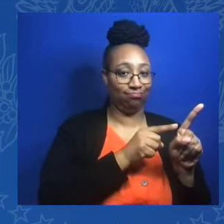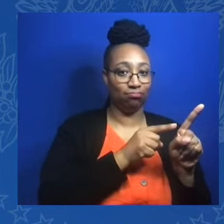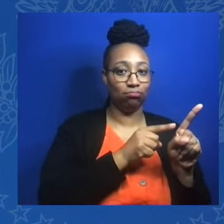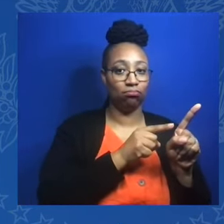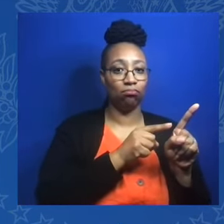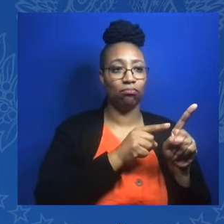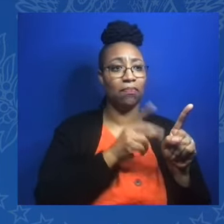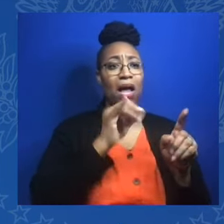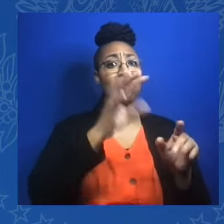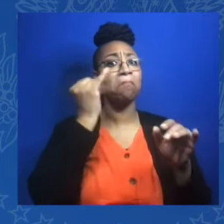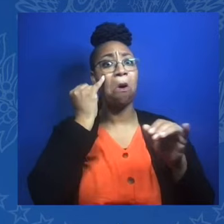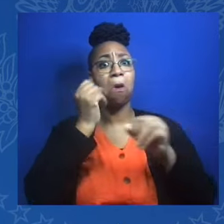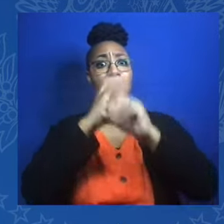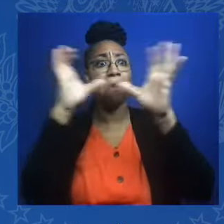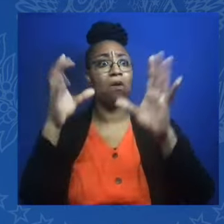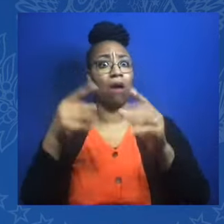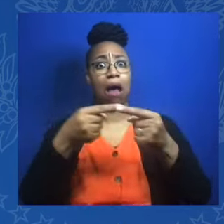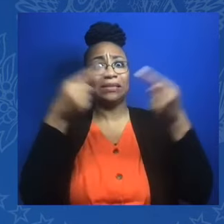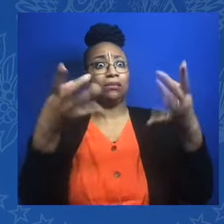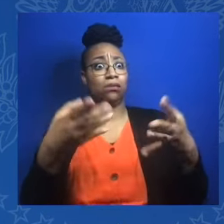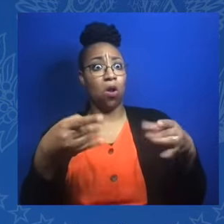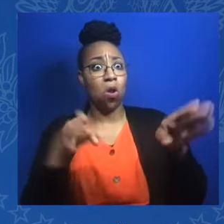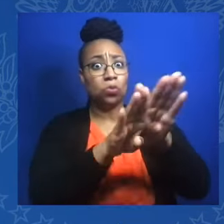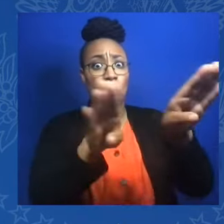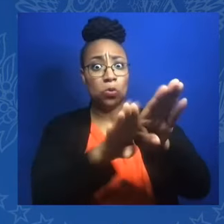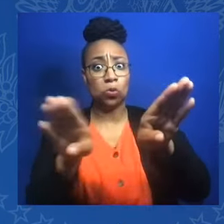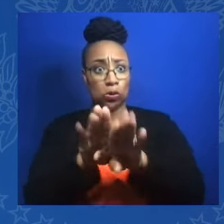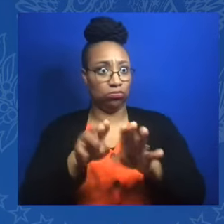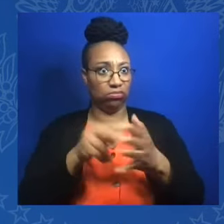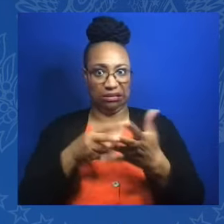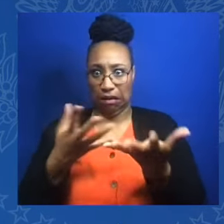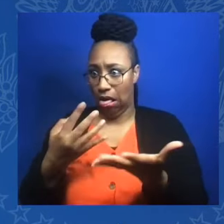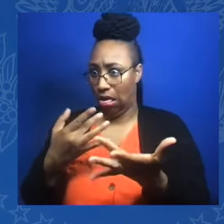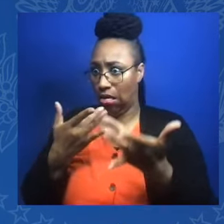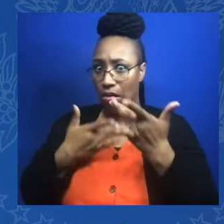here at home, both Canada and the United States. But there's a better